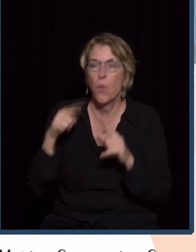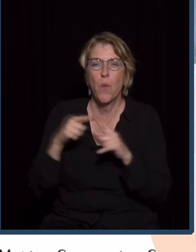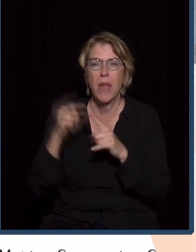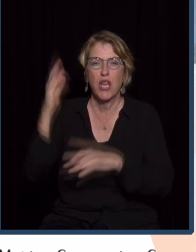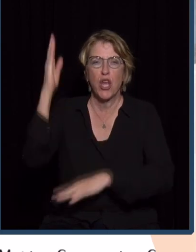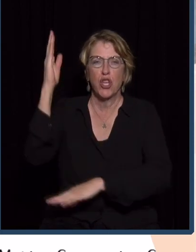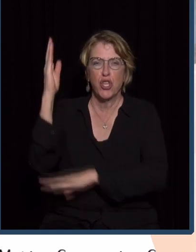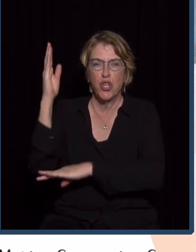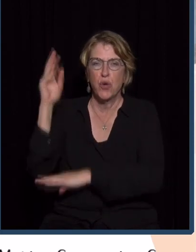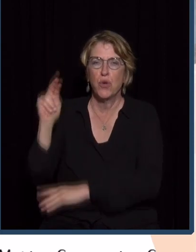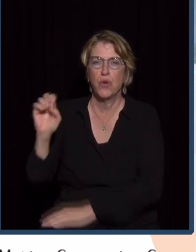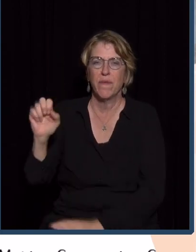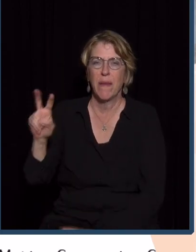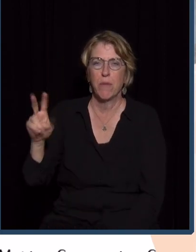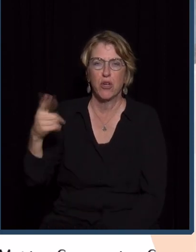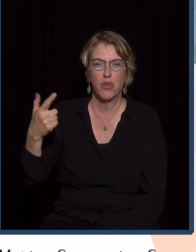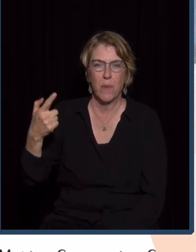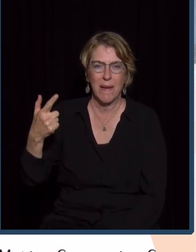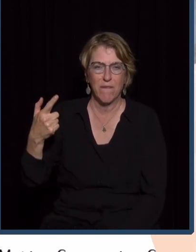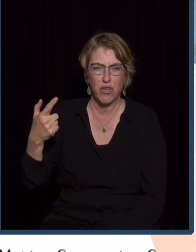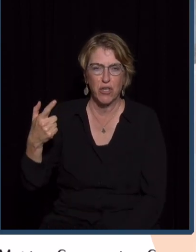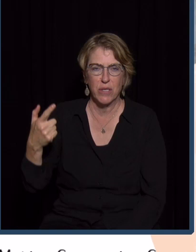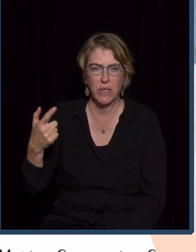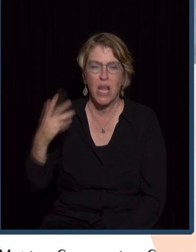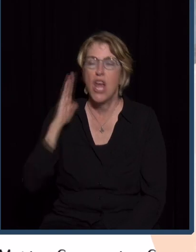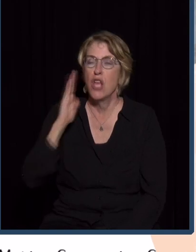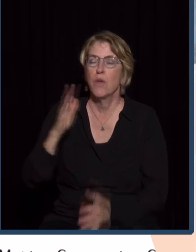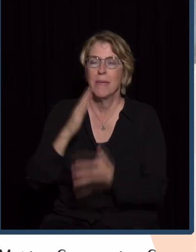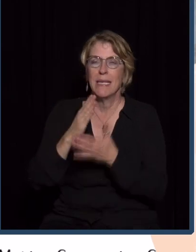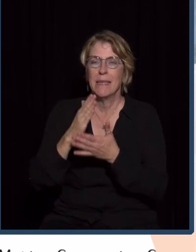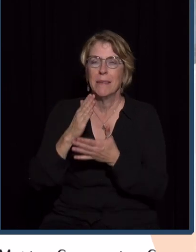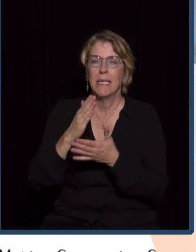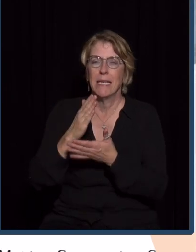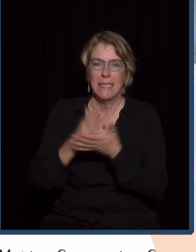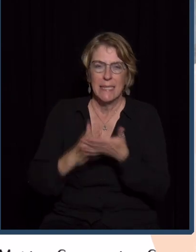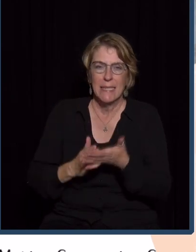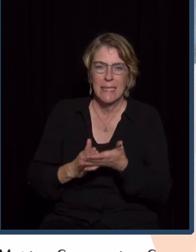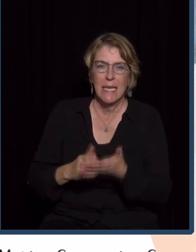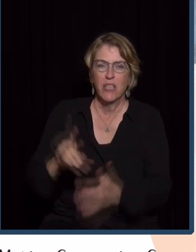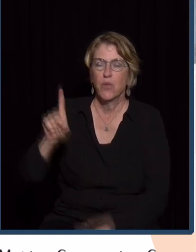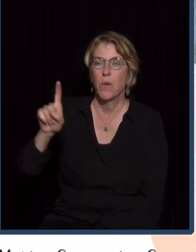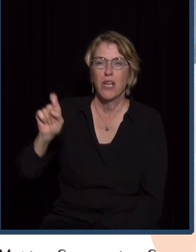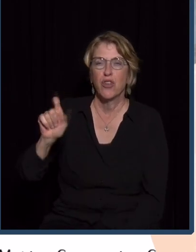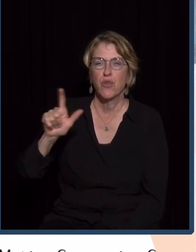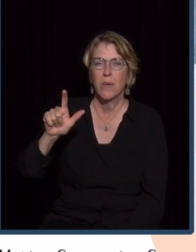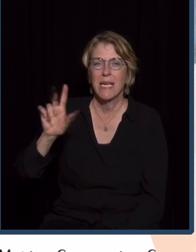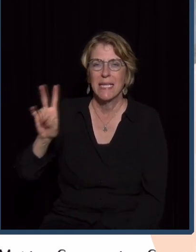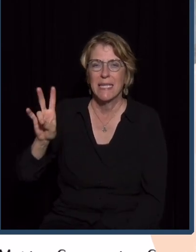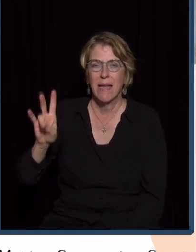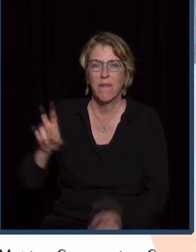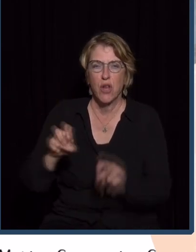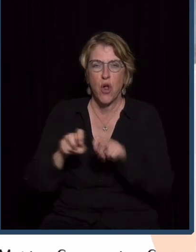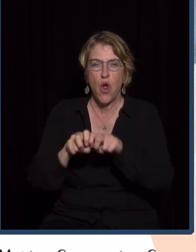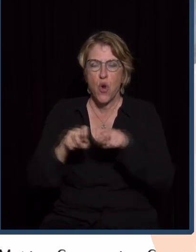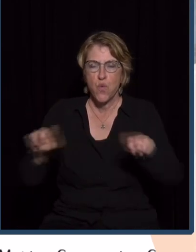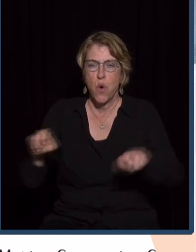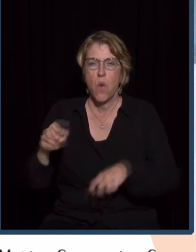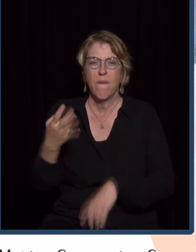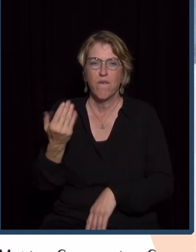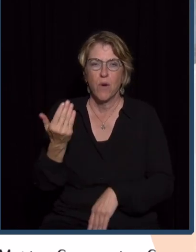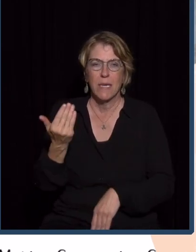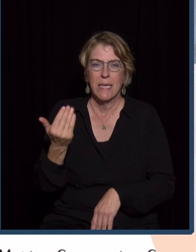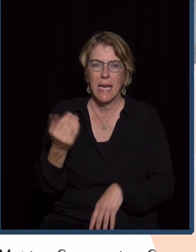know you already have it in your calendar. And you're going to be in section 127, row 14, with seats 16, 17, 18, and